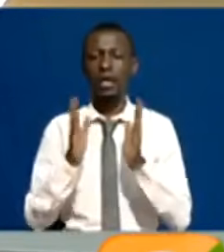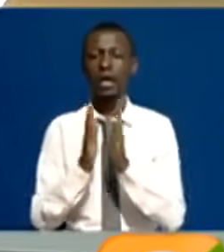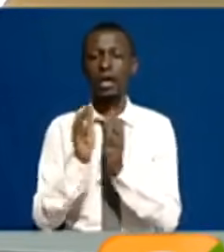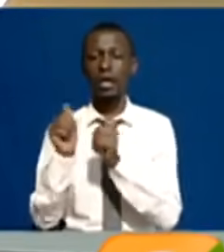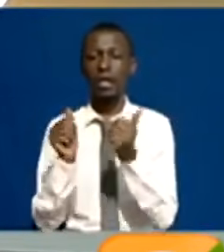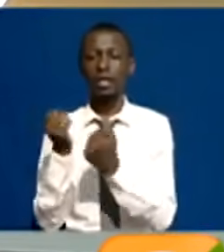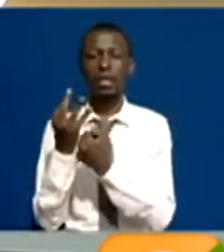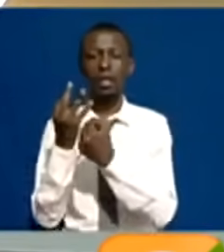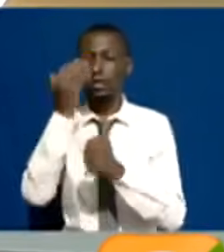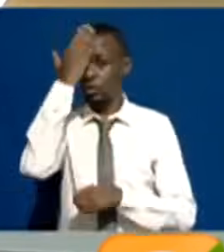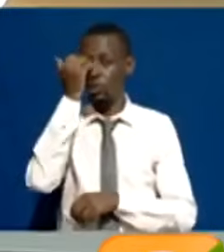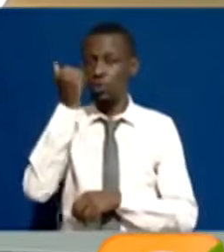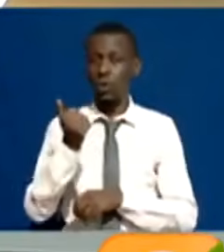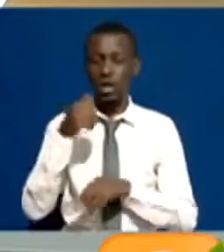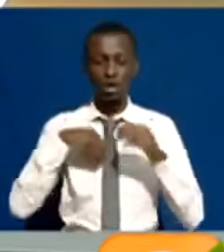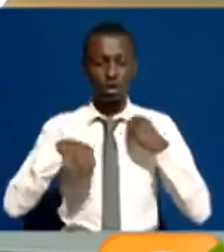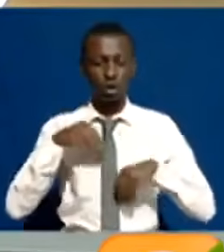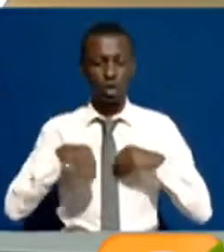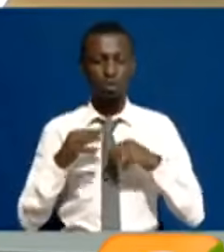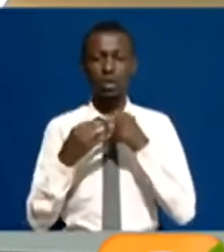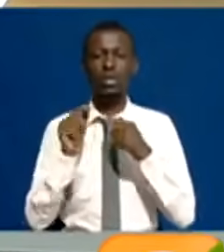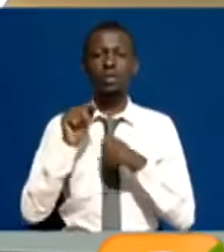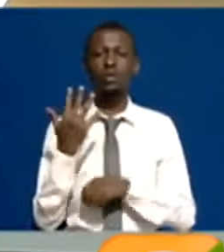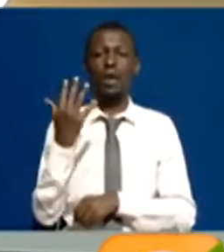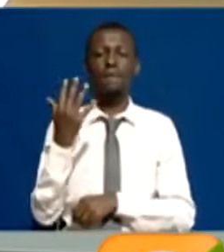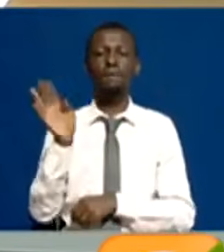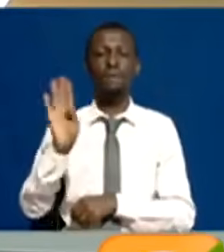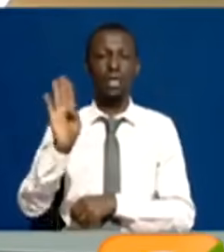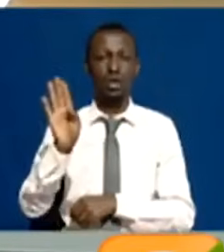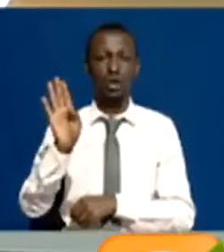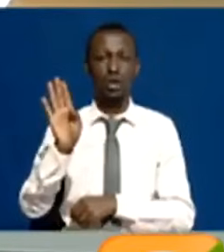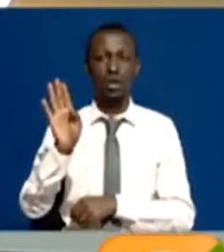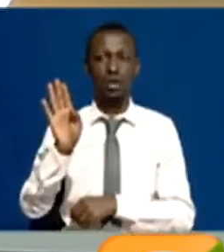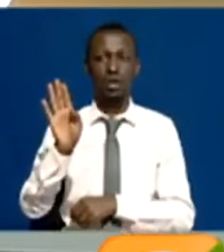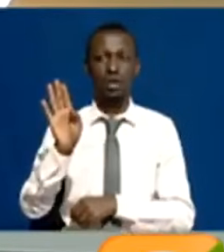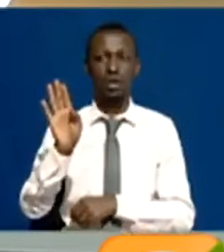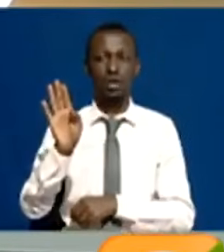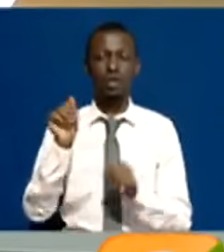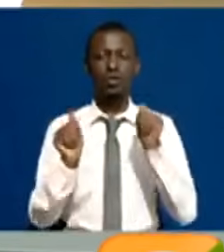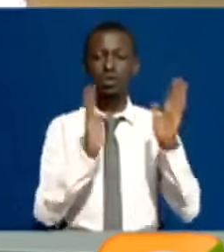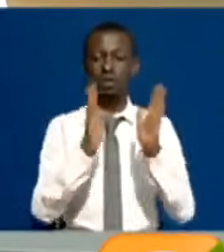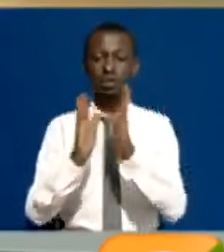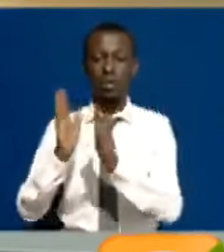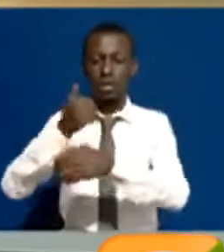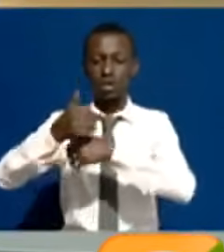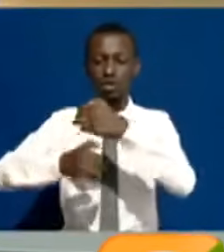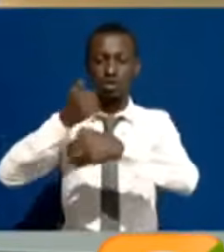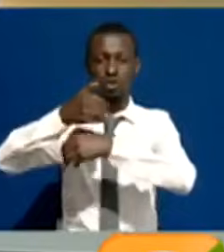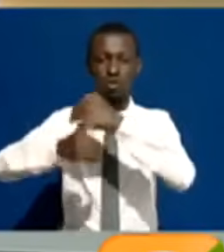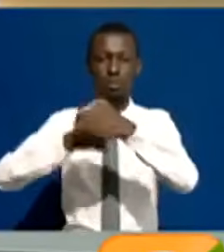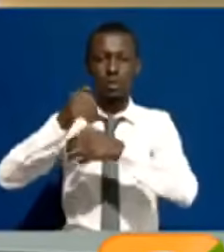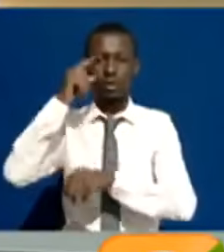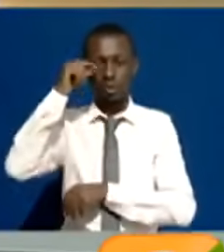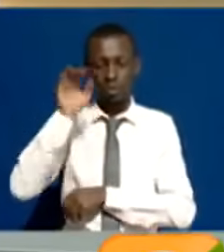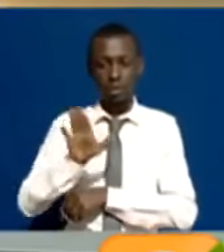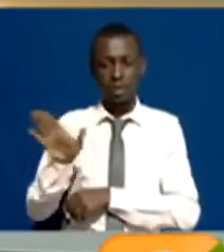others over the embezzlement of 8.5 billion shillings earmarked for the construction of the Coast